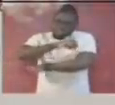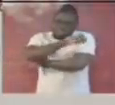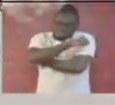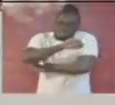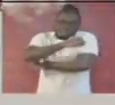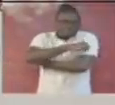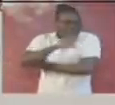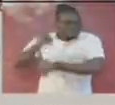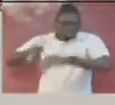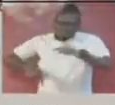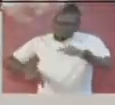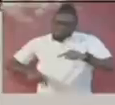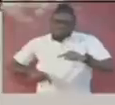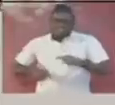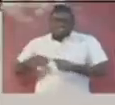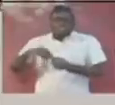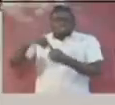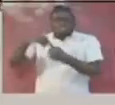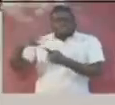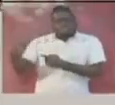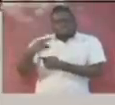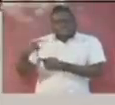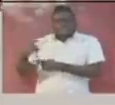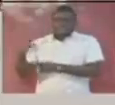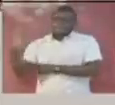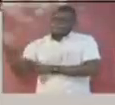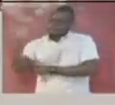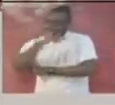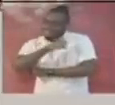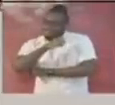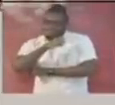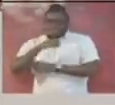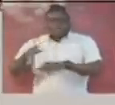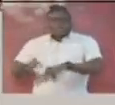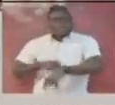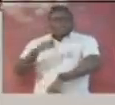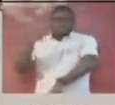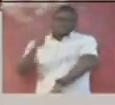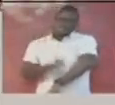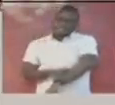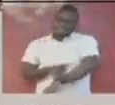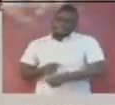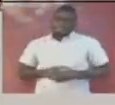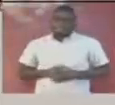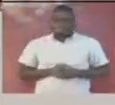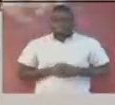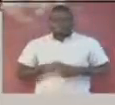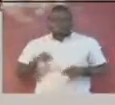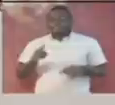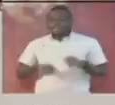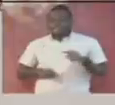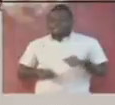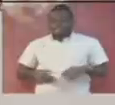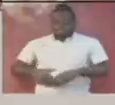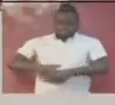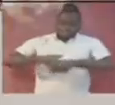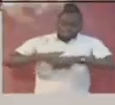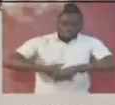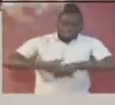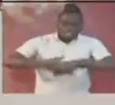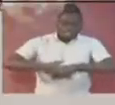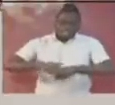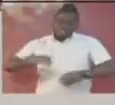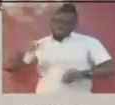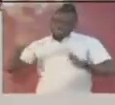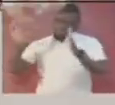long time. That can be difficult for them. They can't, have that affectionate touch, that handshake, that high five, the things they're used